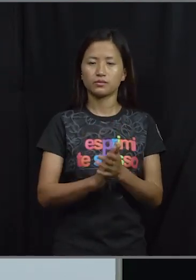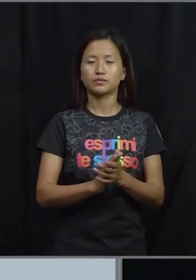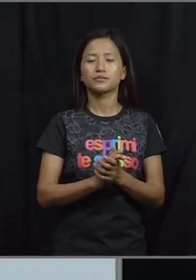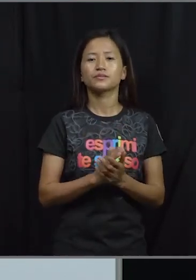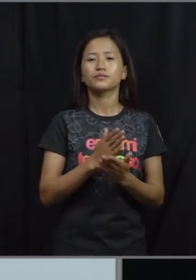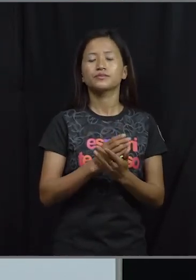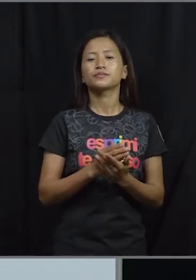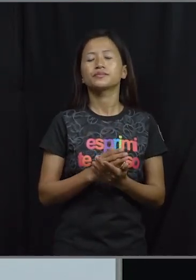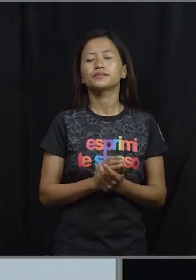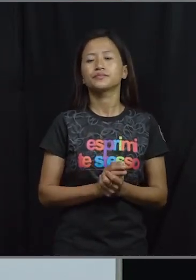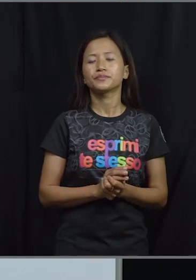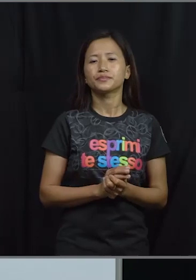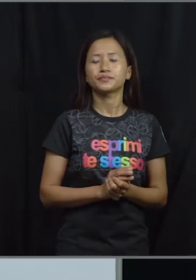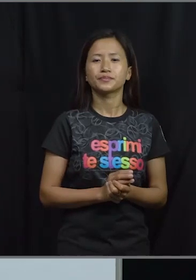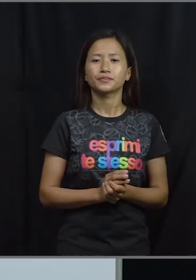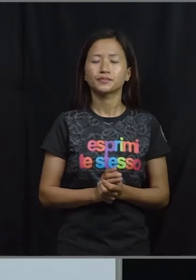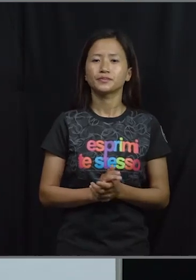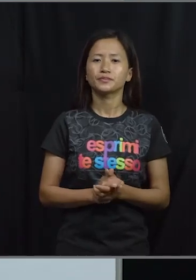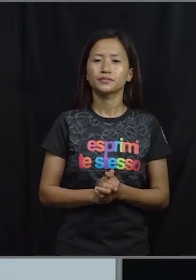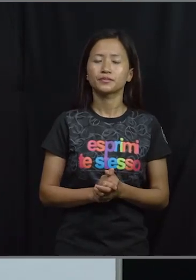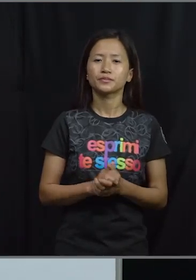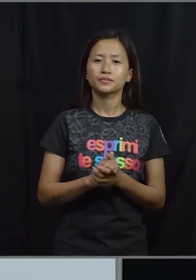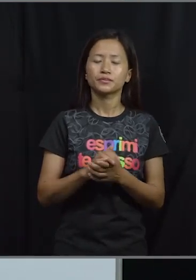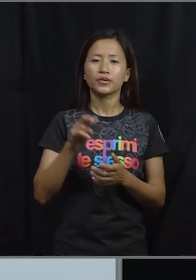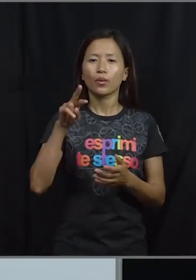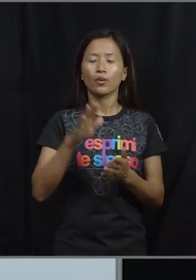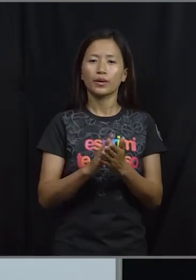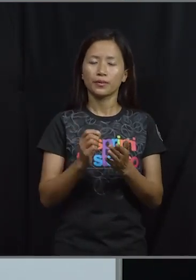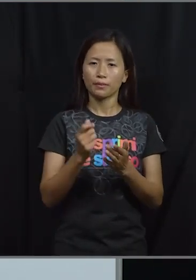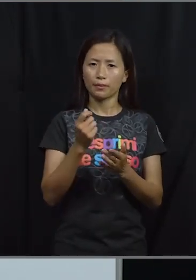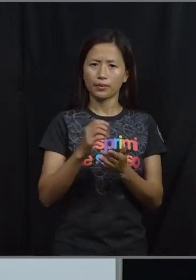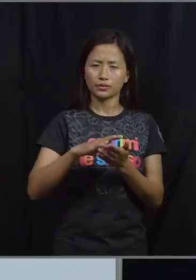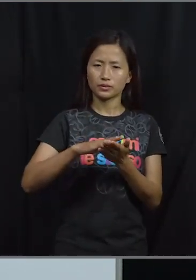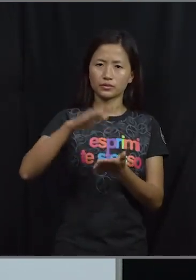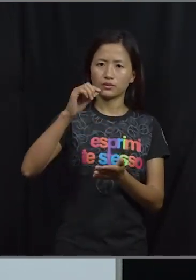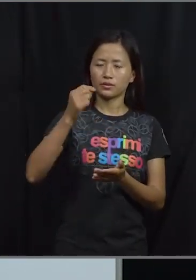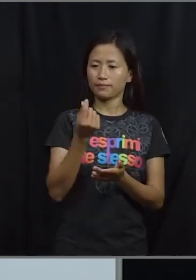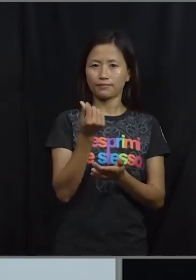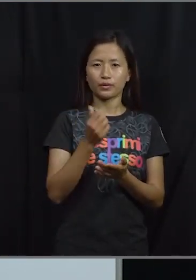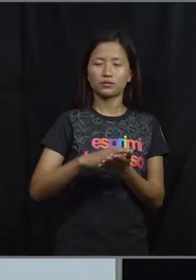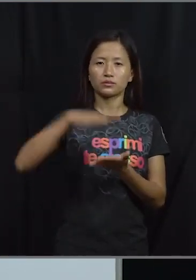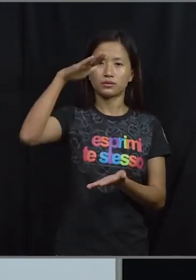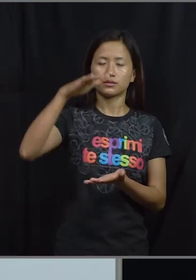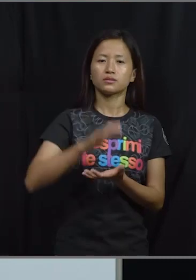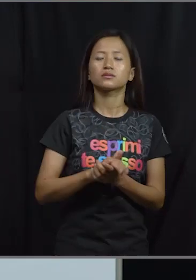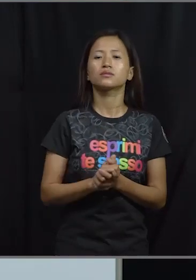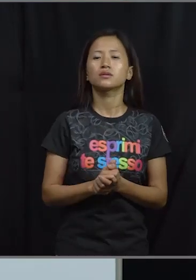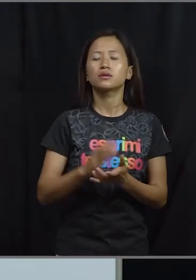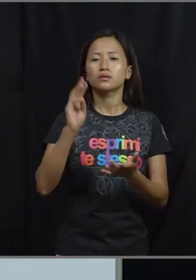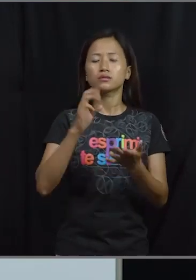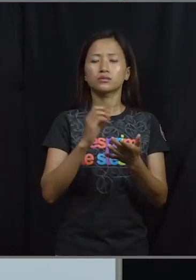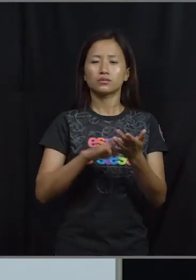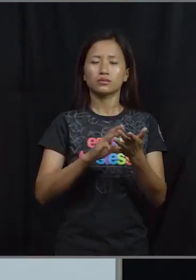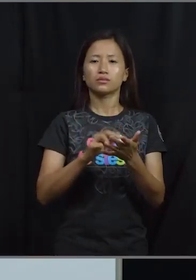between price and demand. Meaning, when price rises, quantity demanded of the commodity